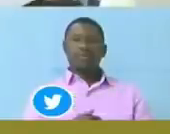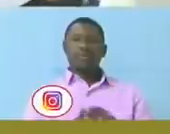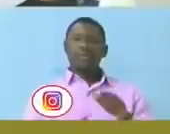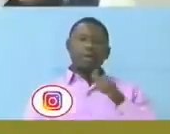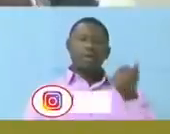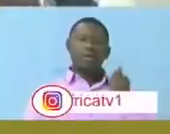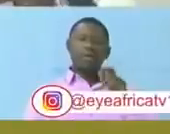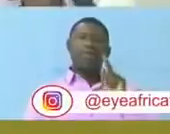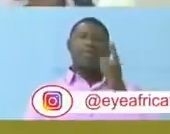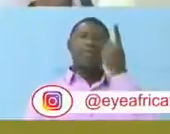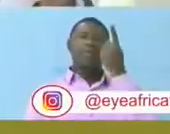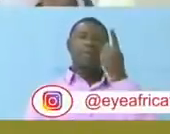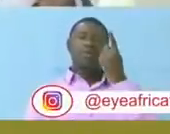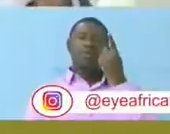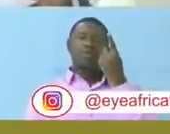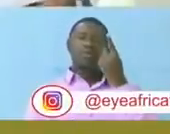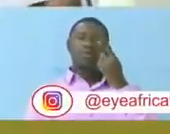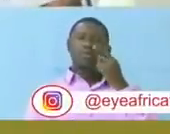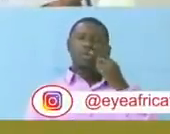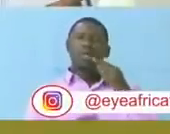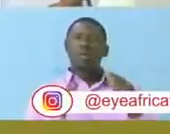the first bullet point